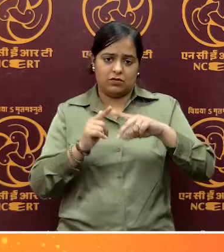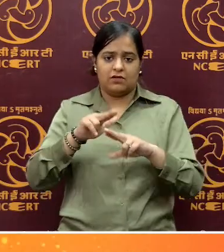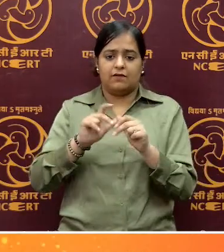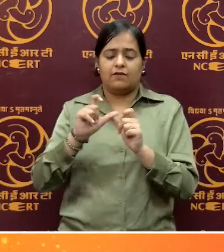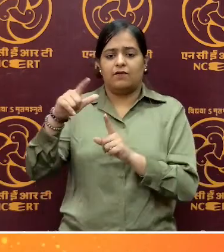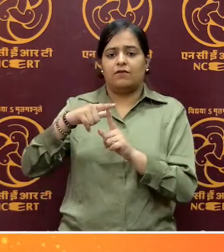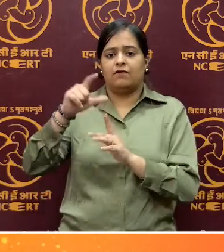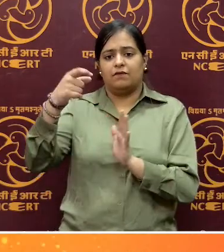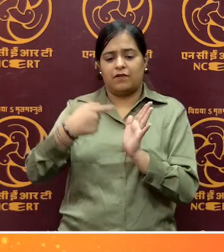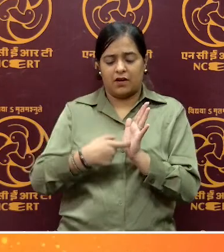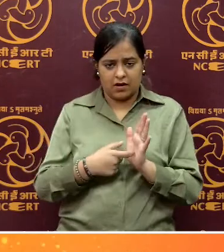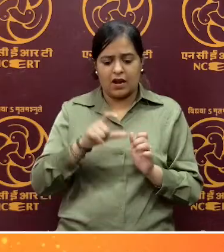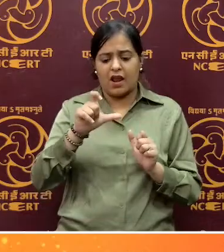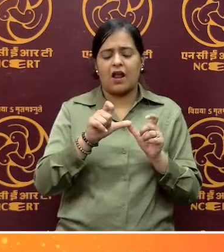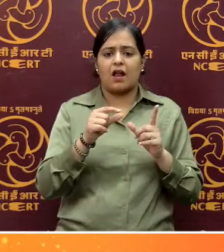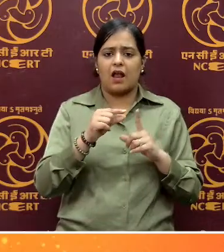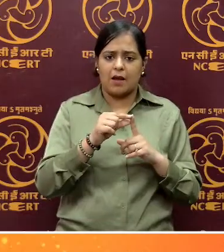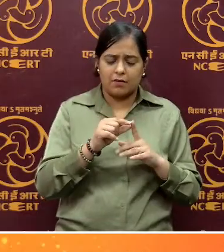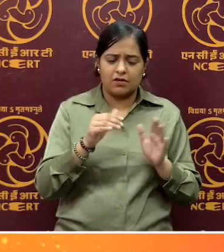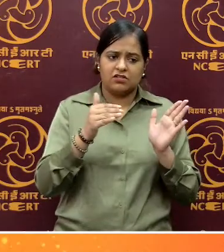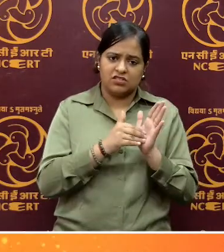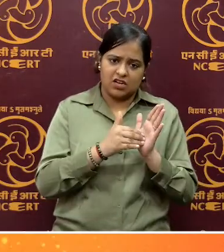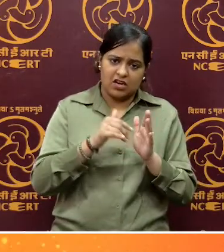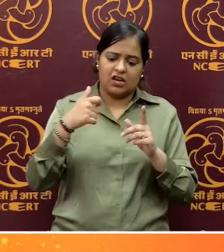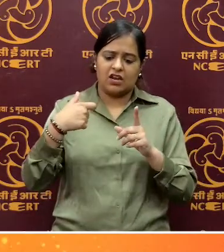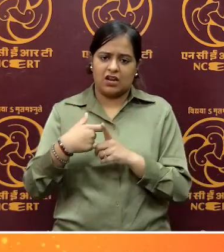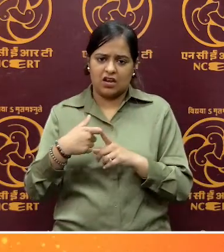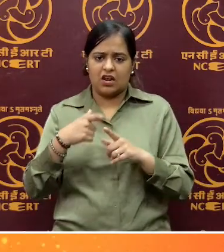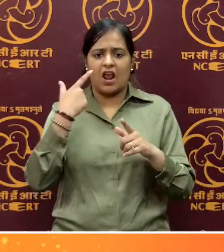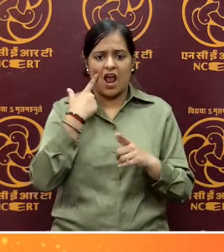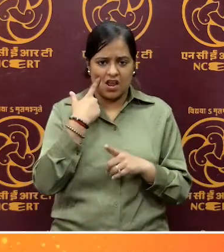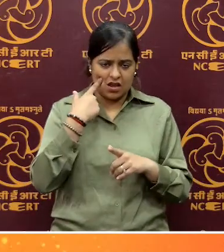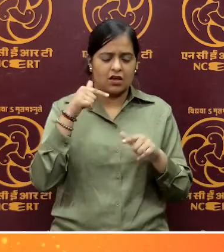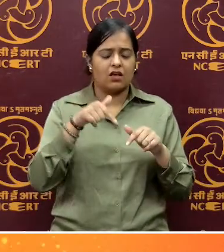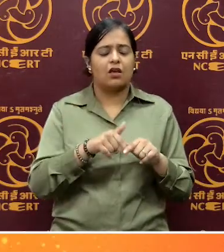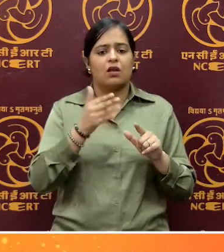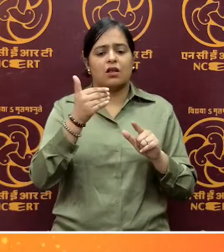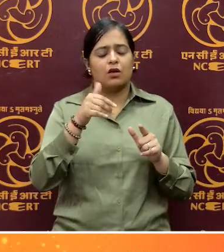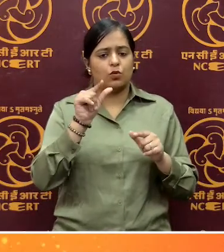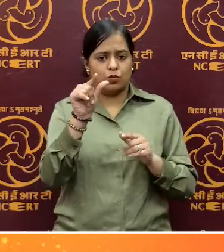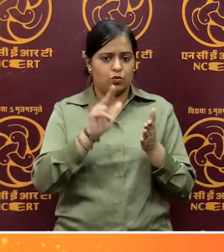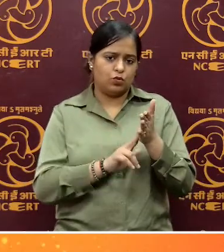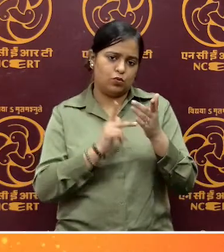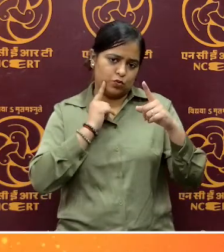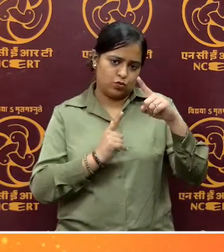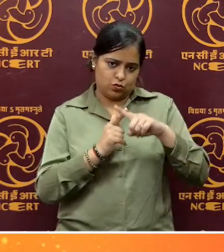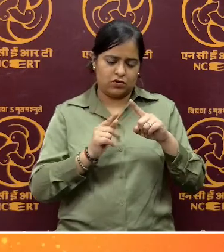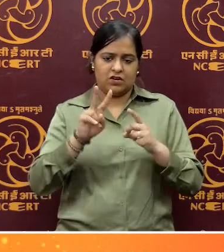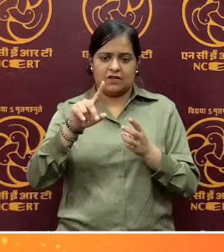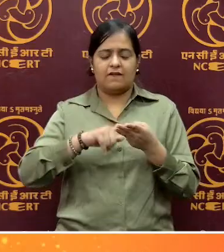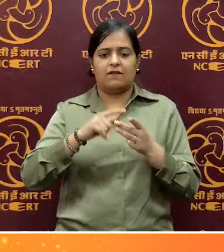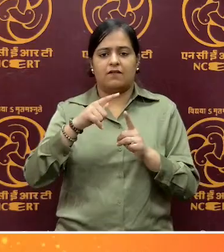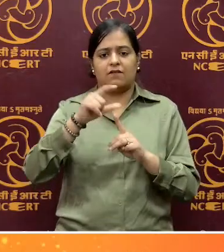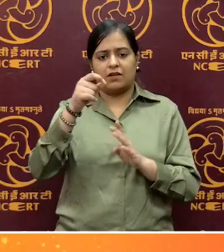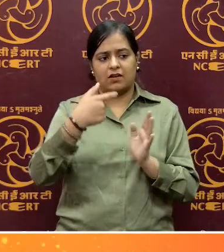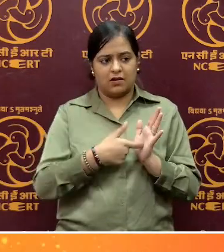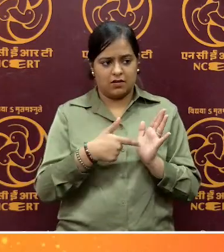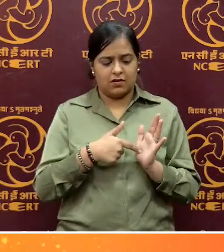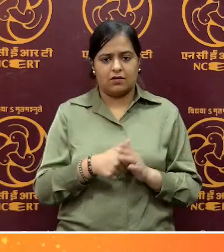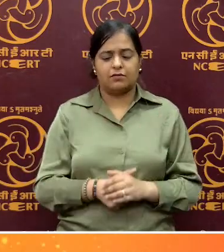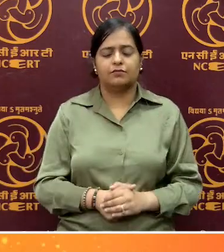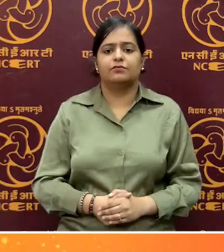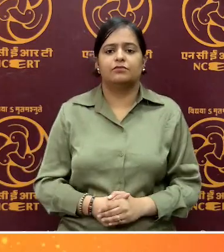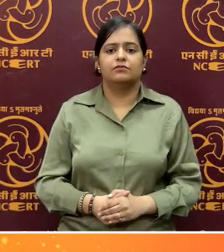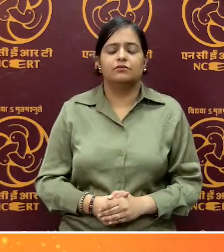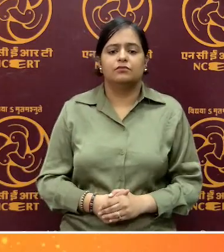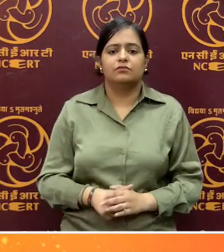cap over I, cap over j, cap over k. They are known as unit vectors. What is so specific about it? Since